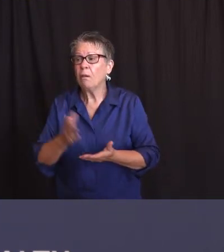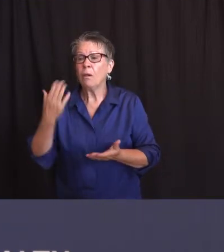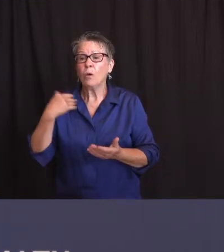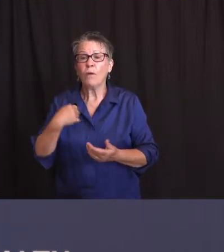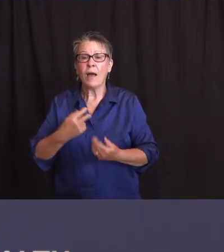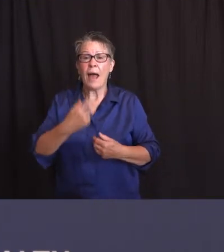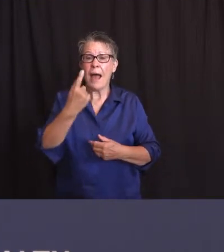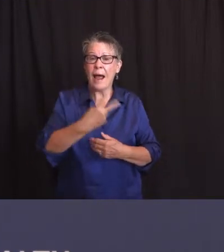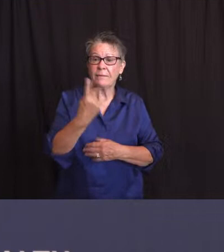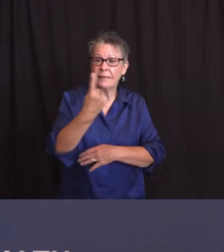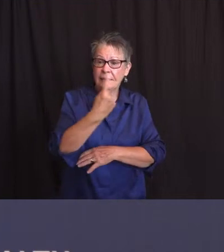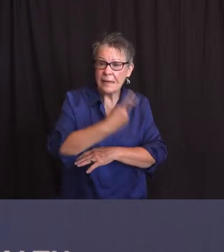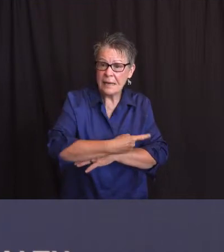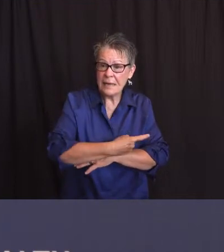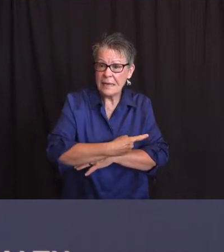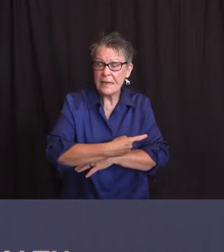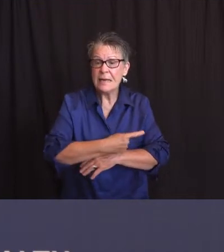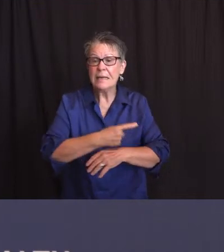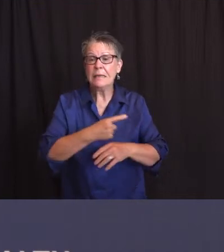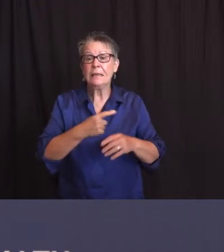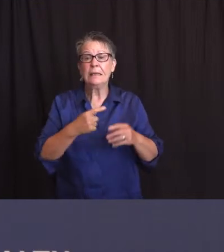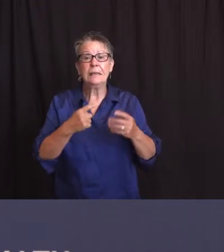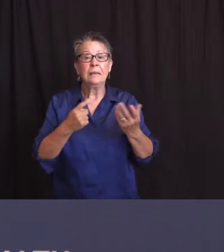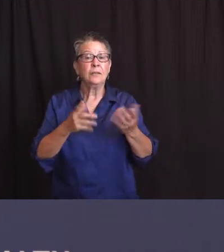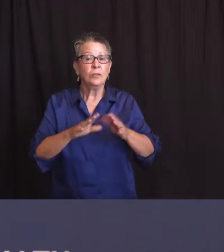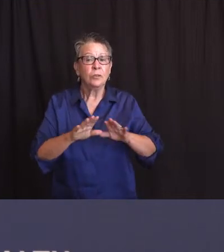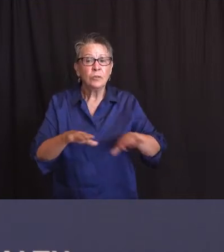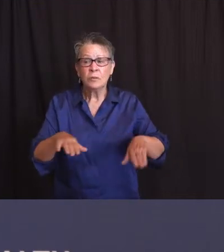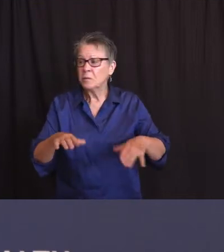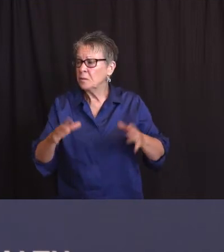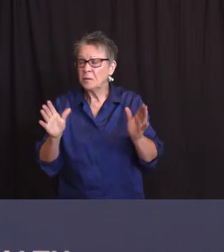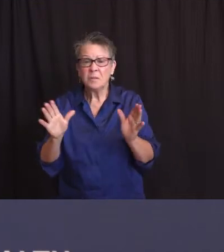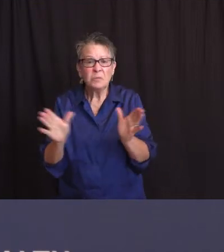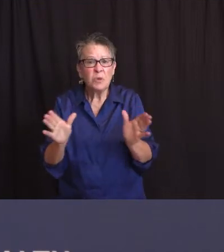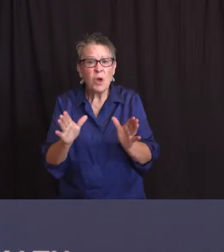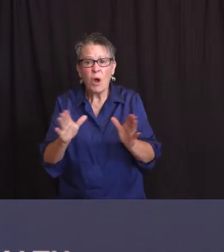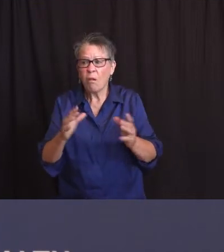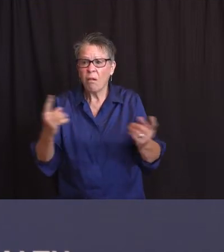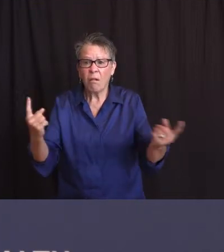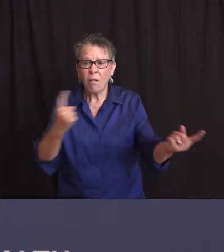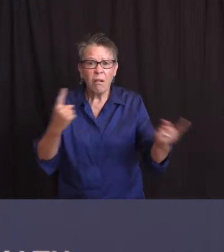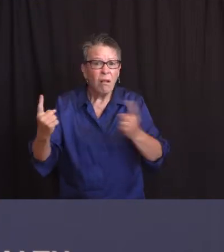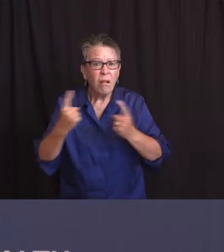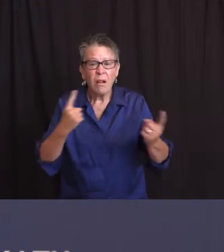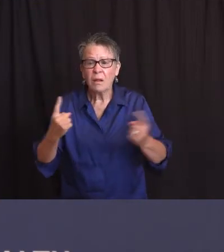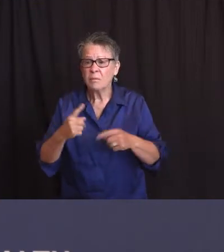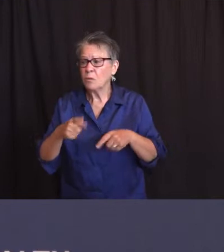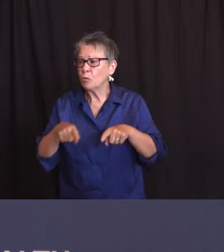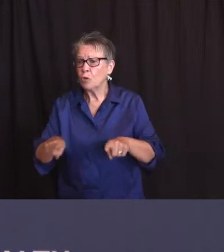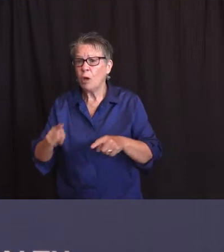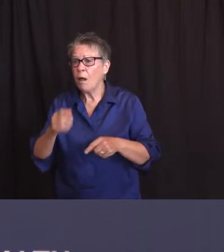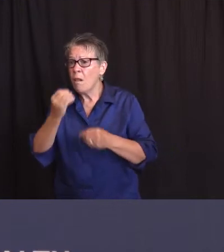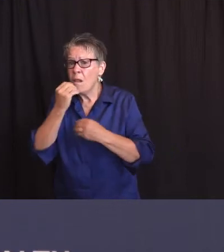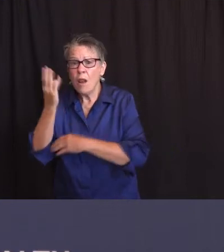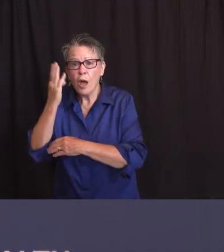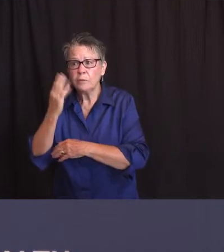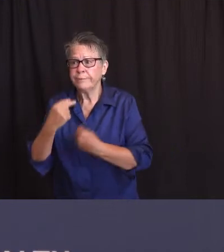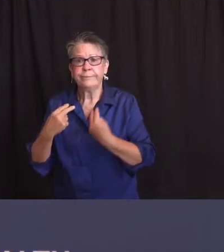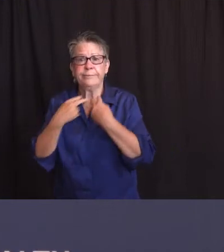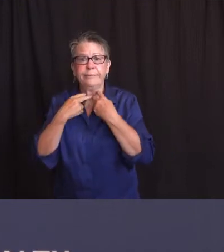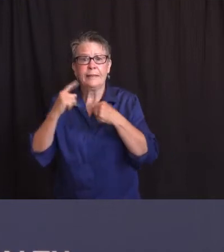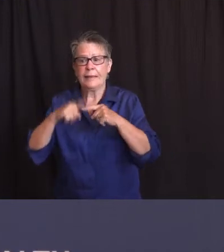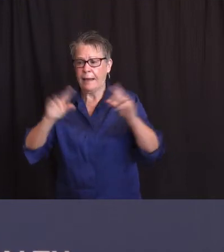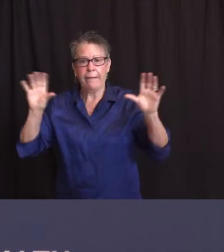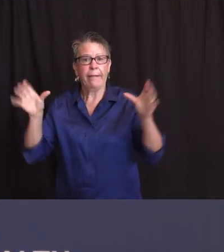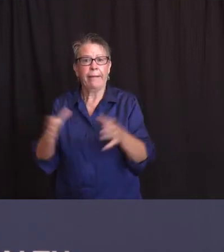the staff to keep students socially distanced while they ate lunch. Given those students can't get vaccinated yet, will you again allow school districts to